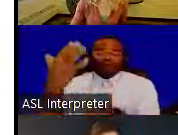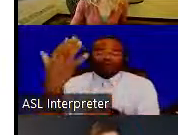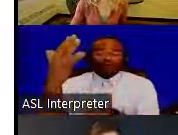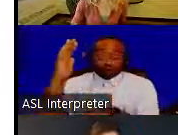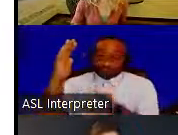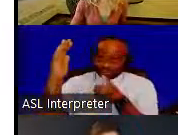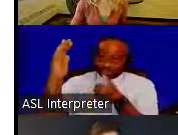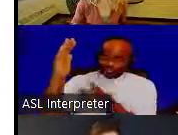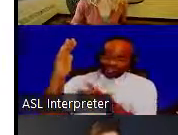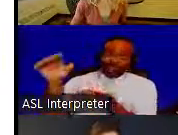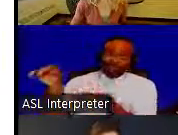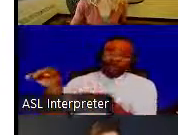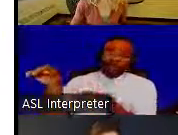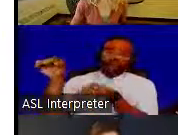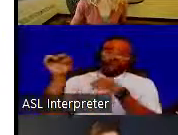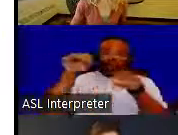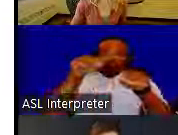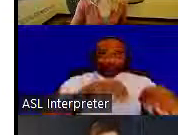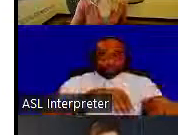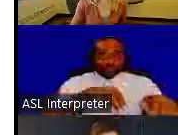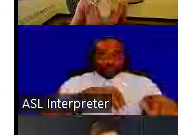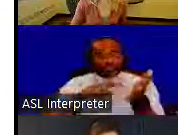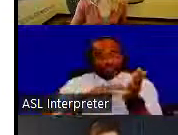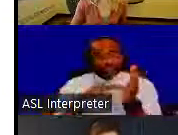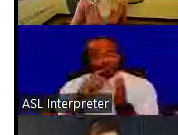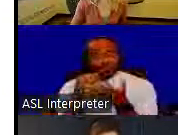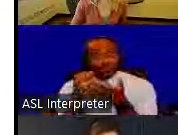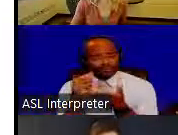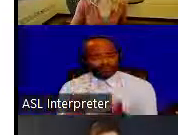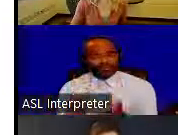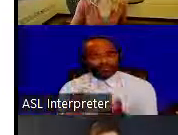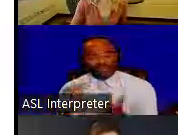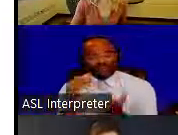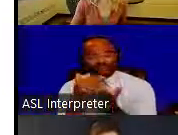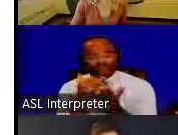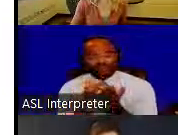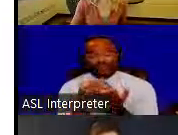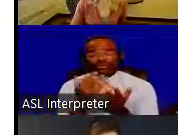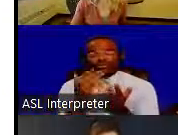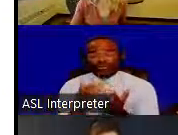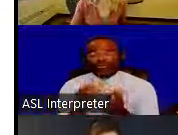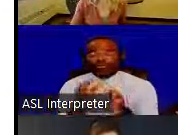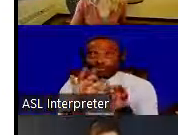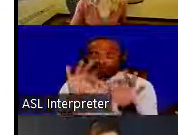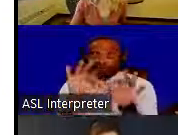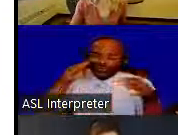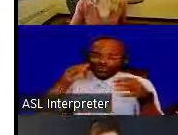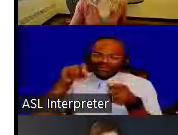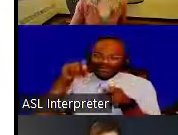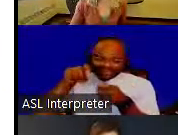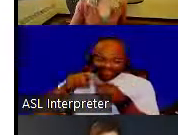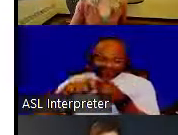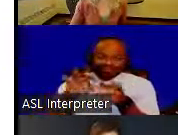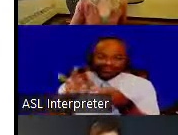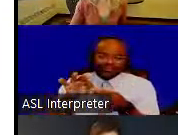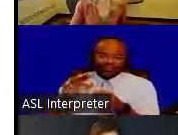migrate. So I would encourage you to look at that menu if you're interested in more forest specific examples.